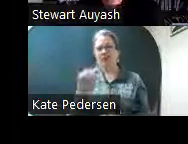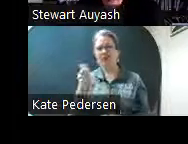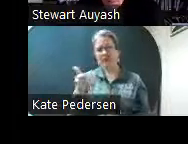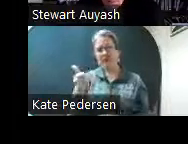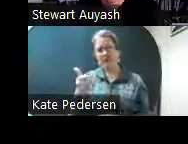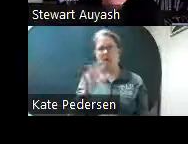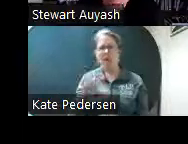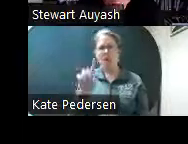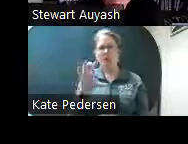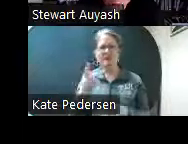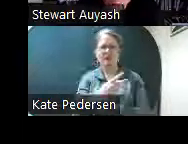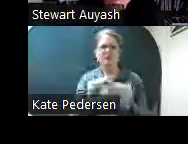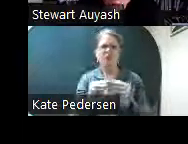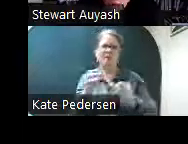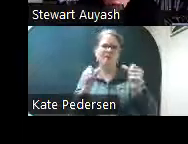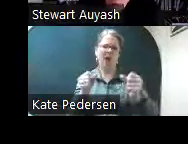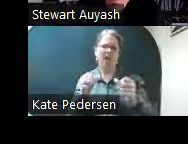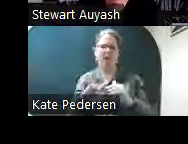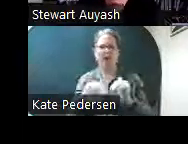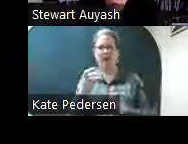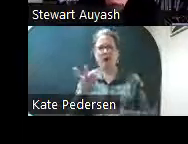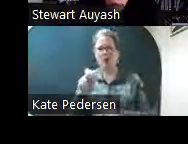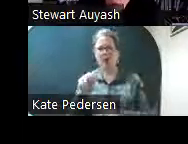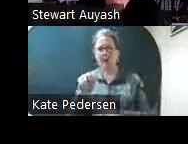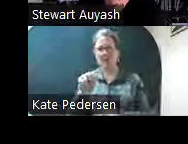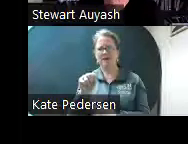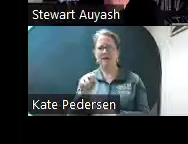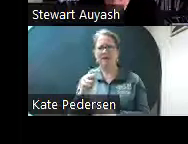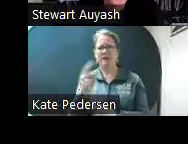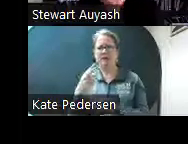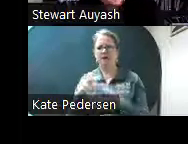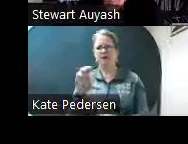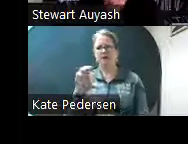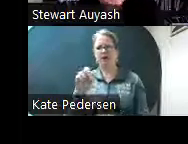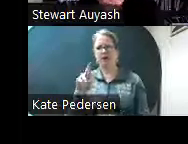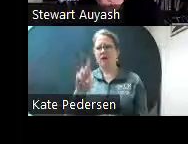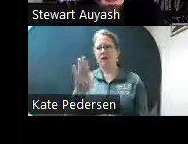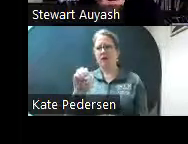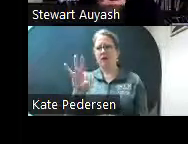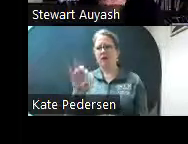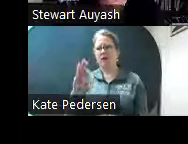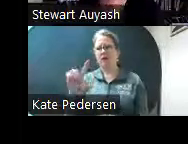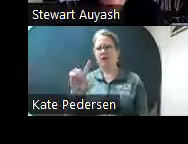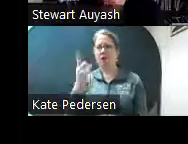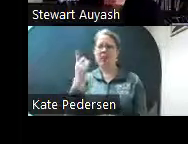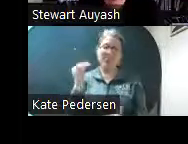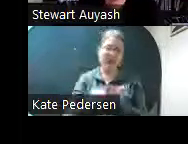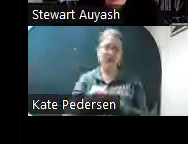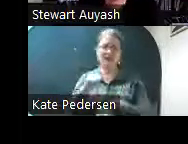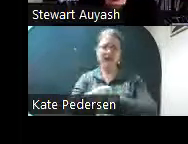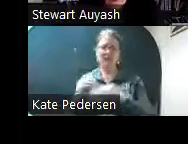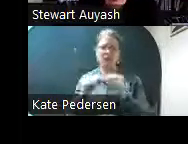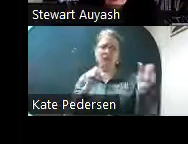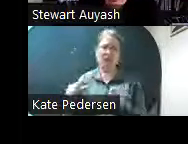about 100 times more powerful than heroin. There's something called carfentanil, might be as much as 1,000 times more powerful